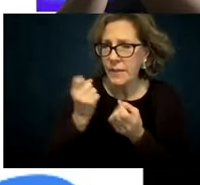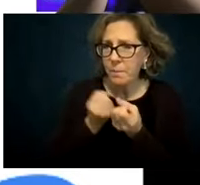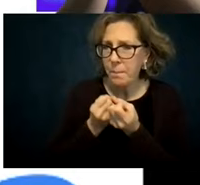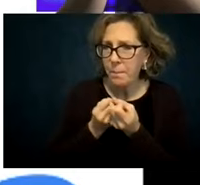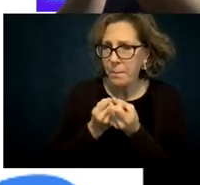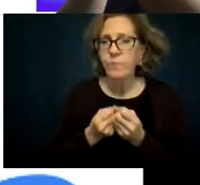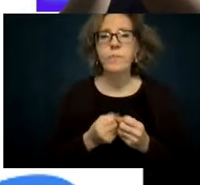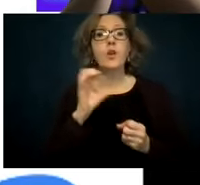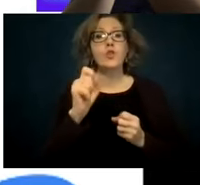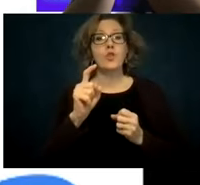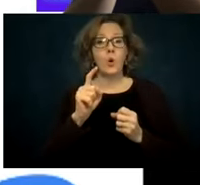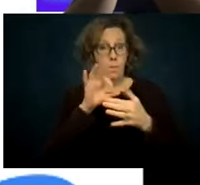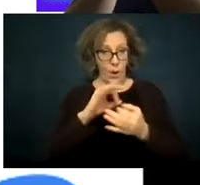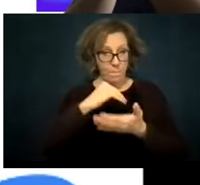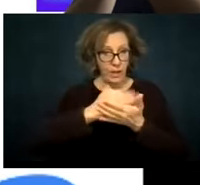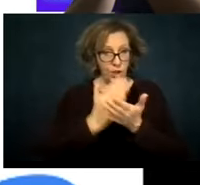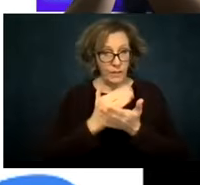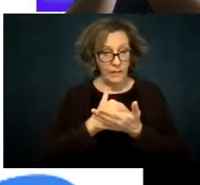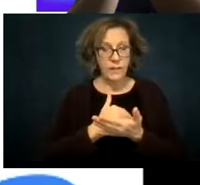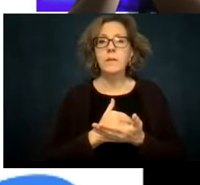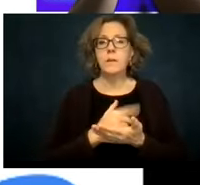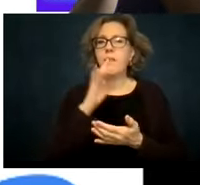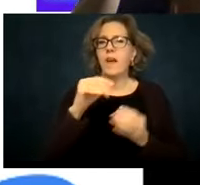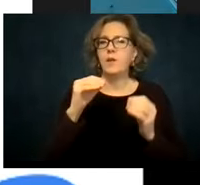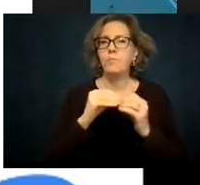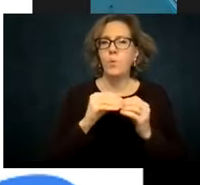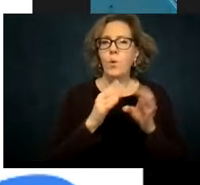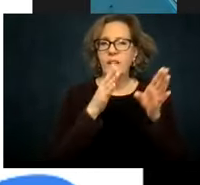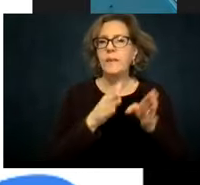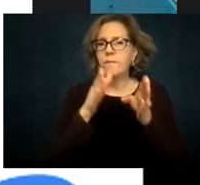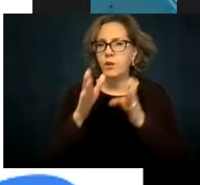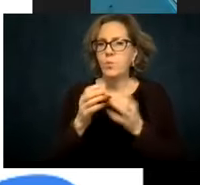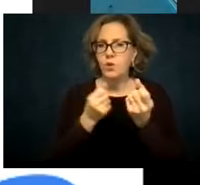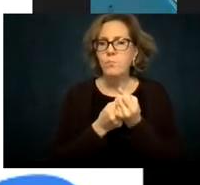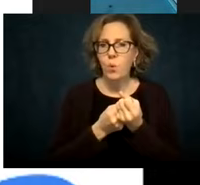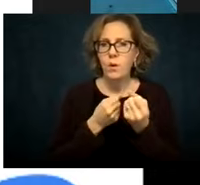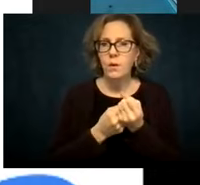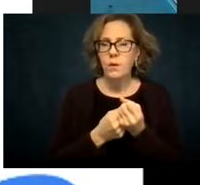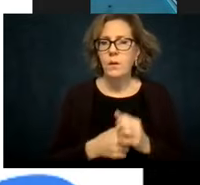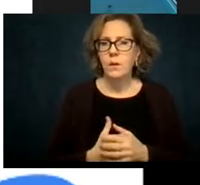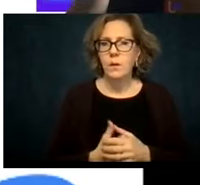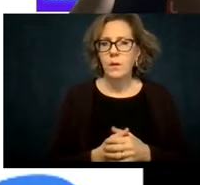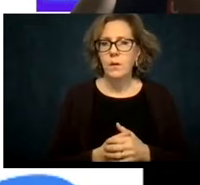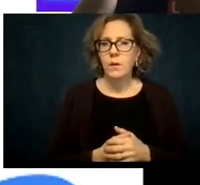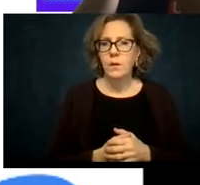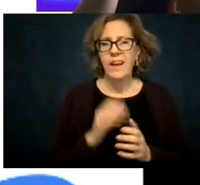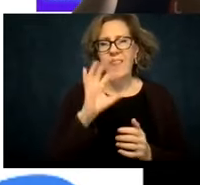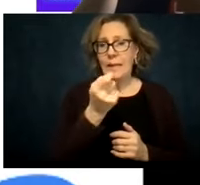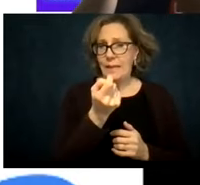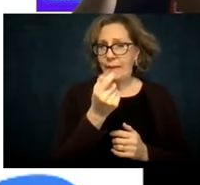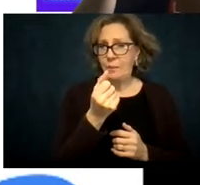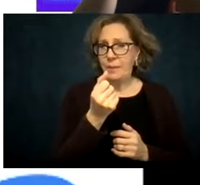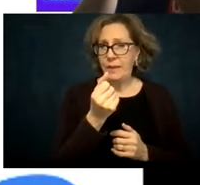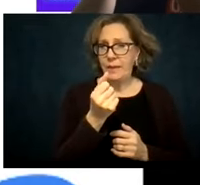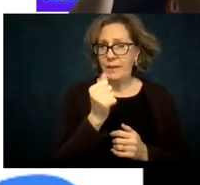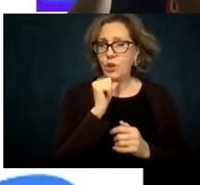So budgeting is something where you're going to want a little bit more individual support. And that's just a little bit outside of